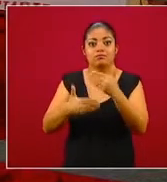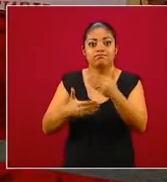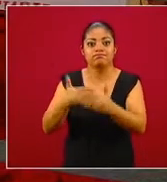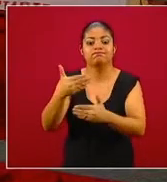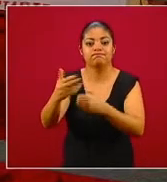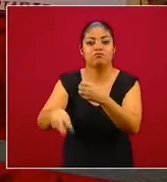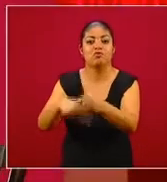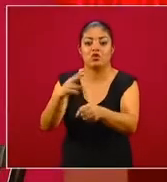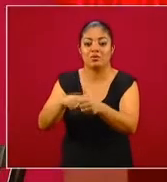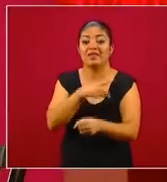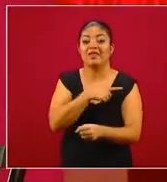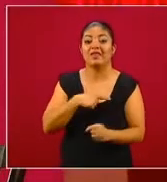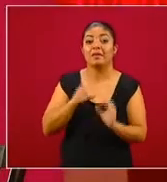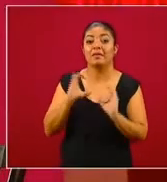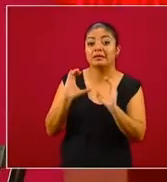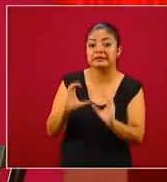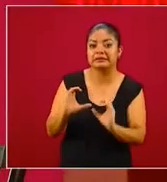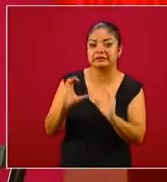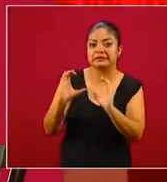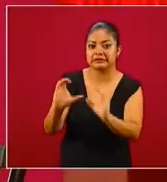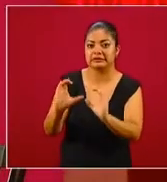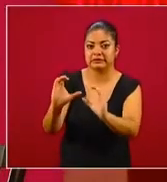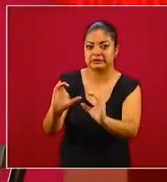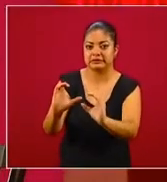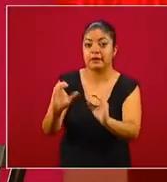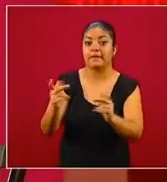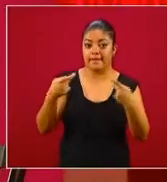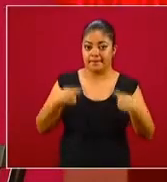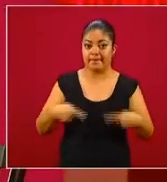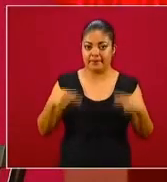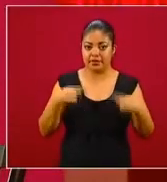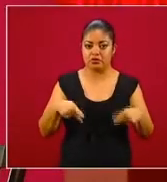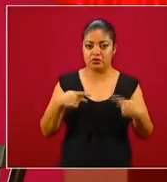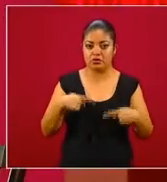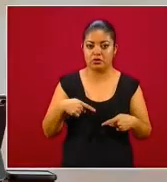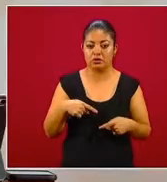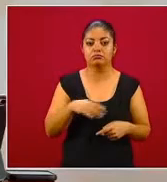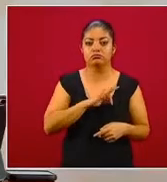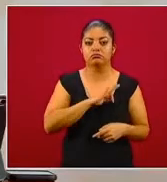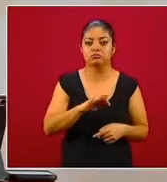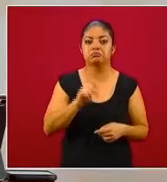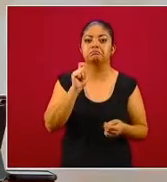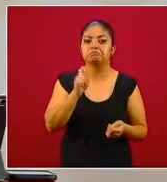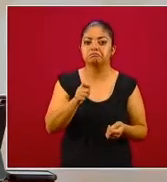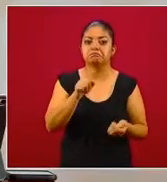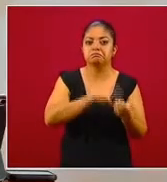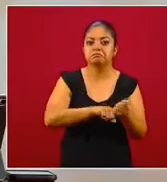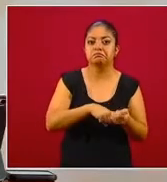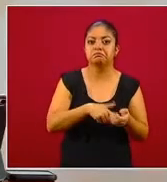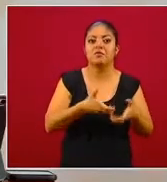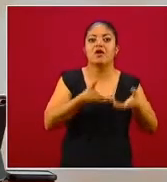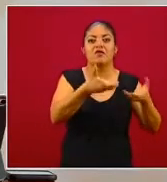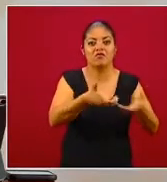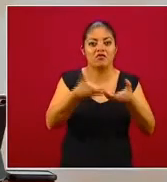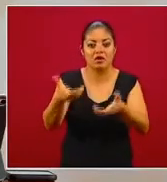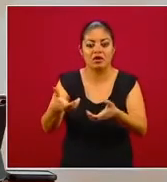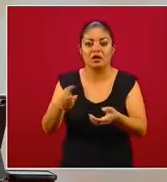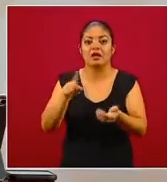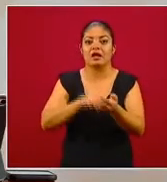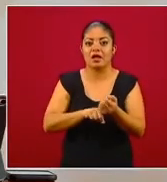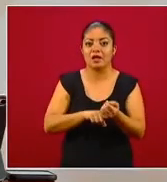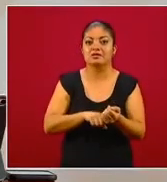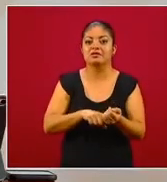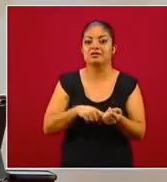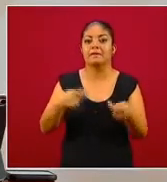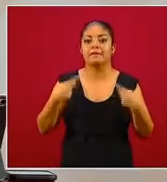cautelosos. If we are to talk about the safety measures, safe distancing is mainly